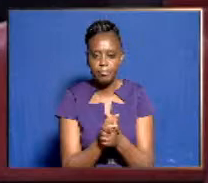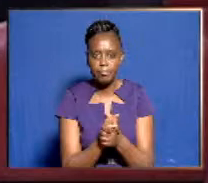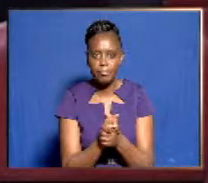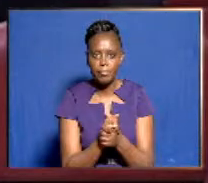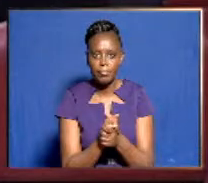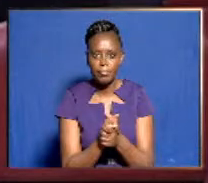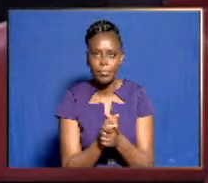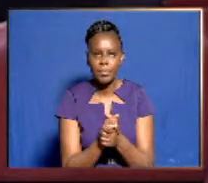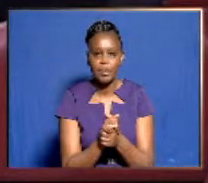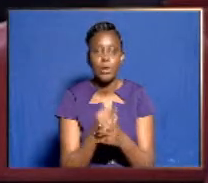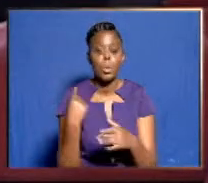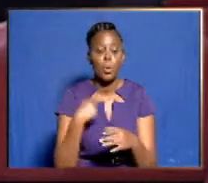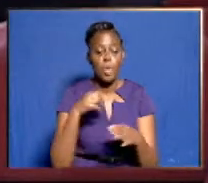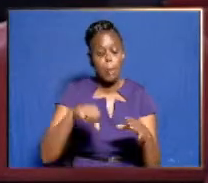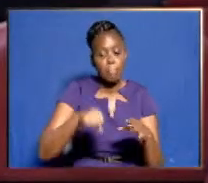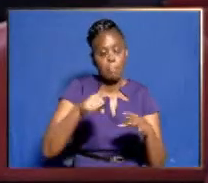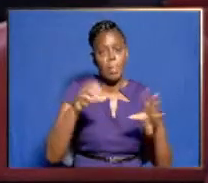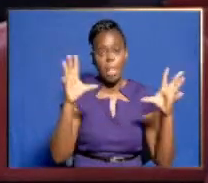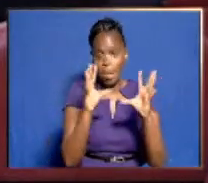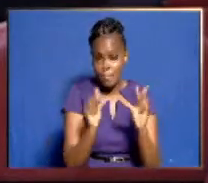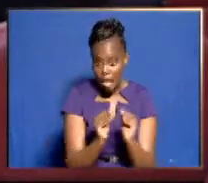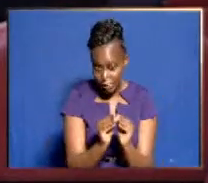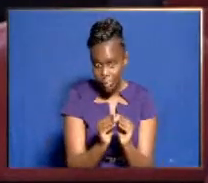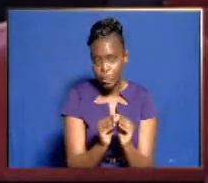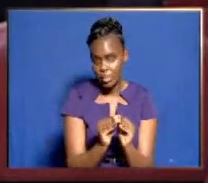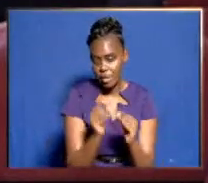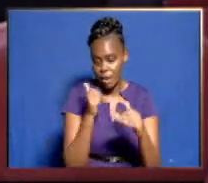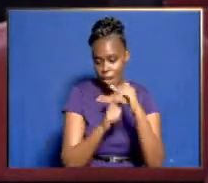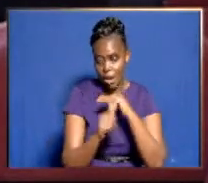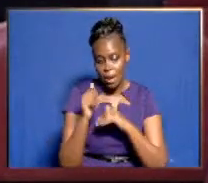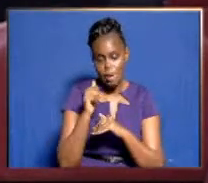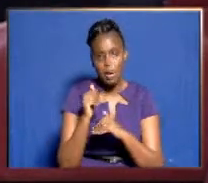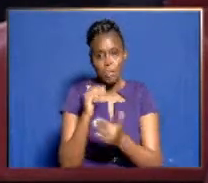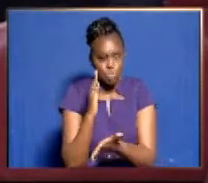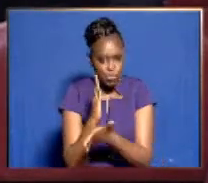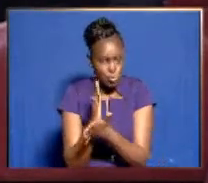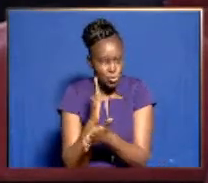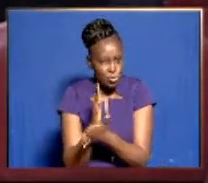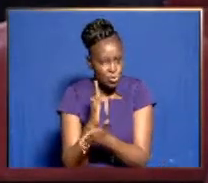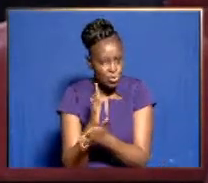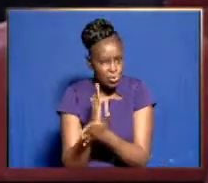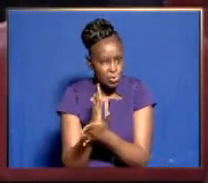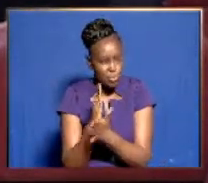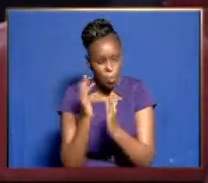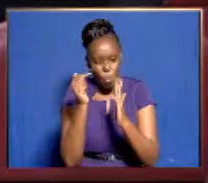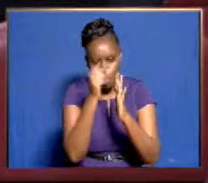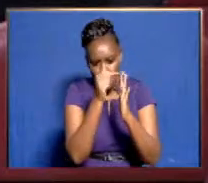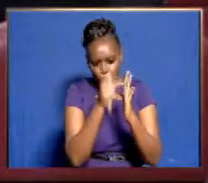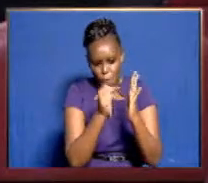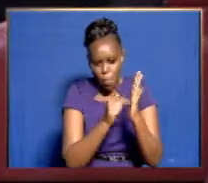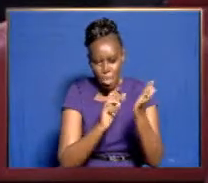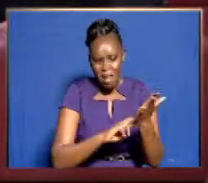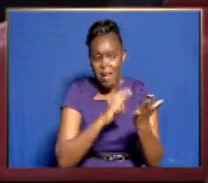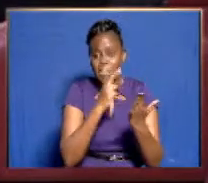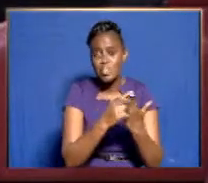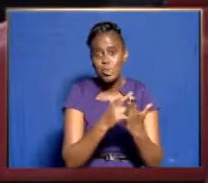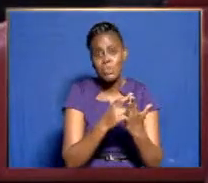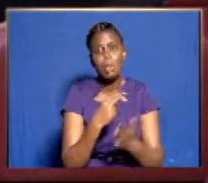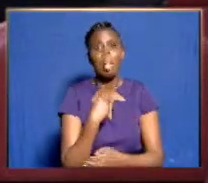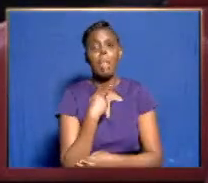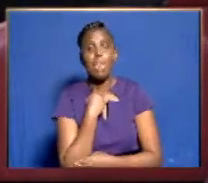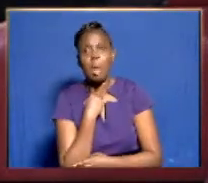we do this budget under the reality of significant resource constraints. Honorable